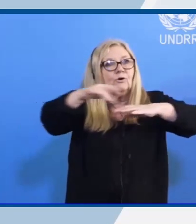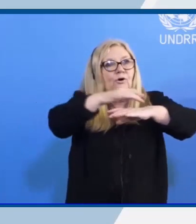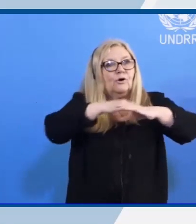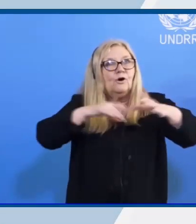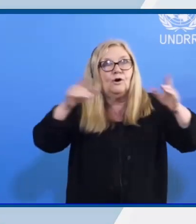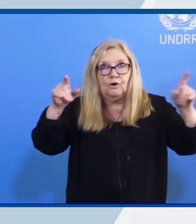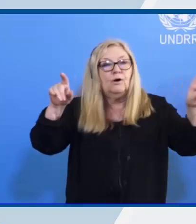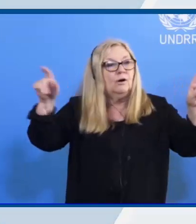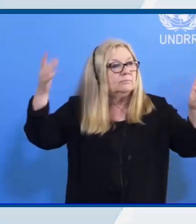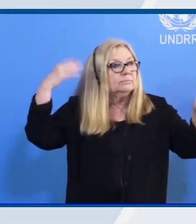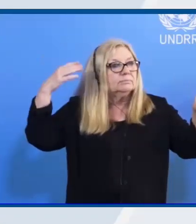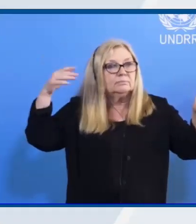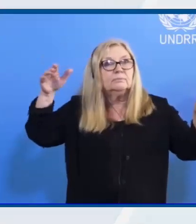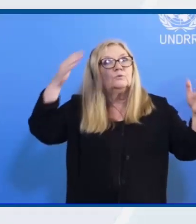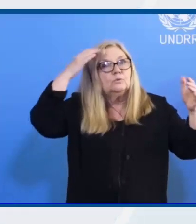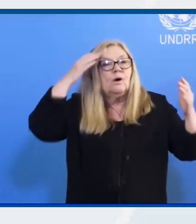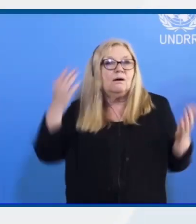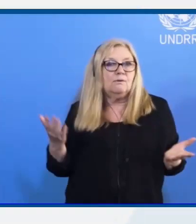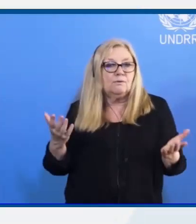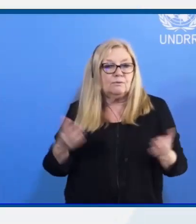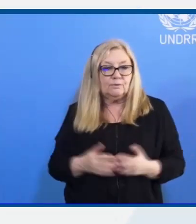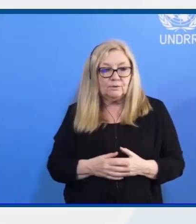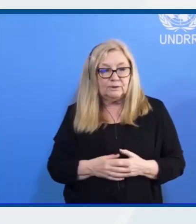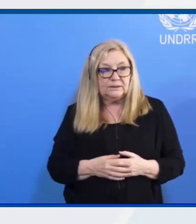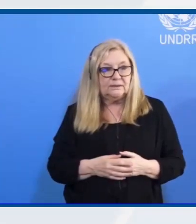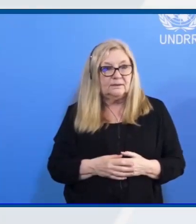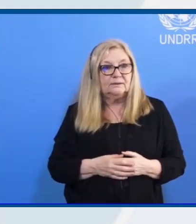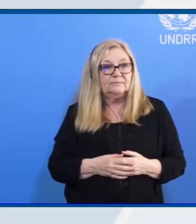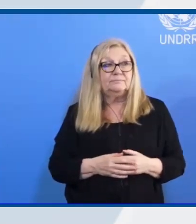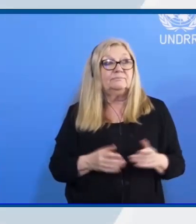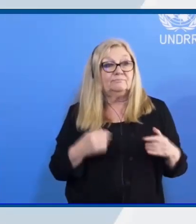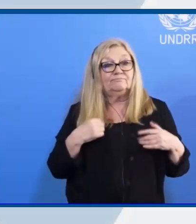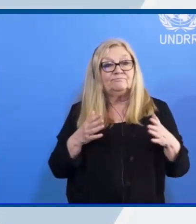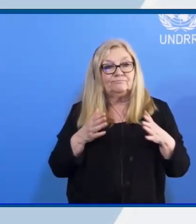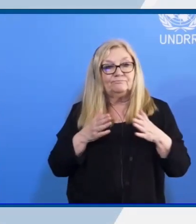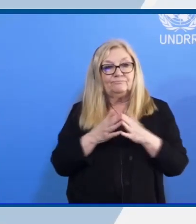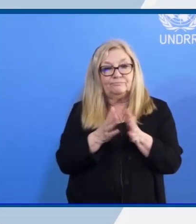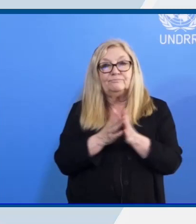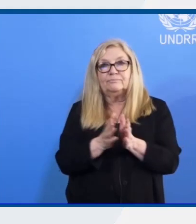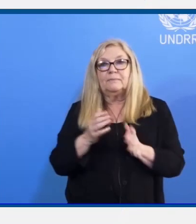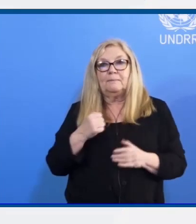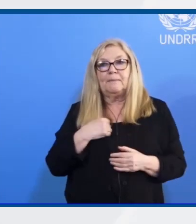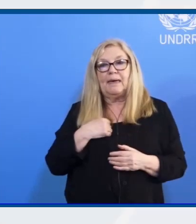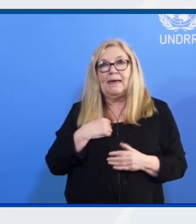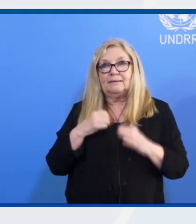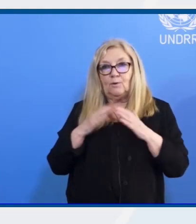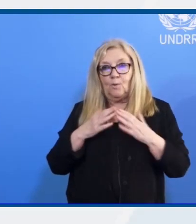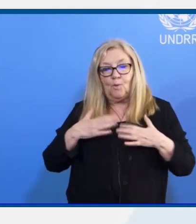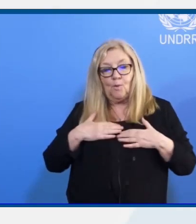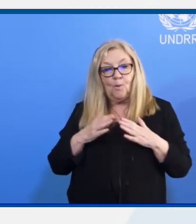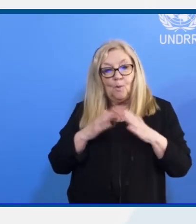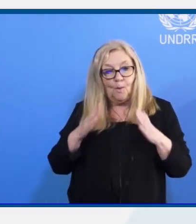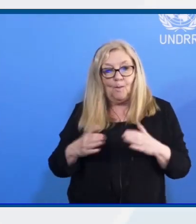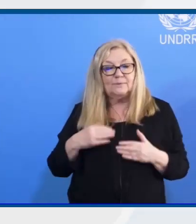Tisa, please. I thought I'd end with an anecdote from Jakarta, my hometown, and a city familiar to many here because it